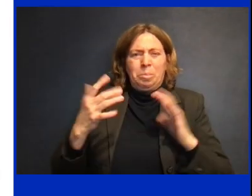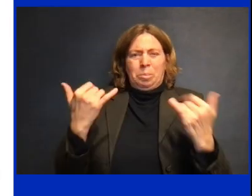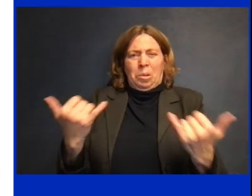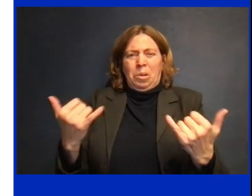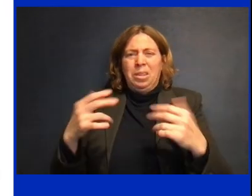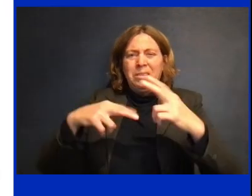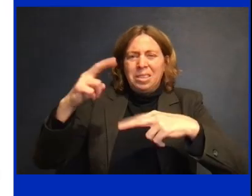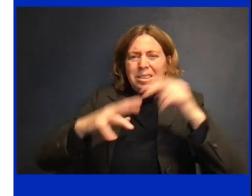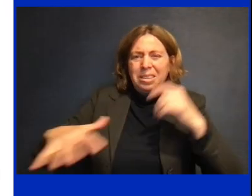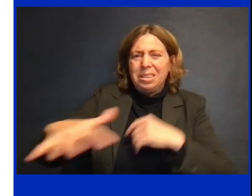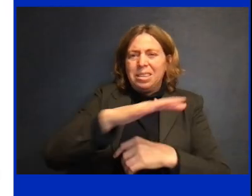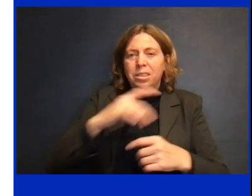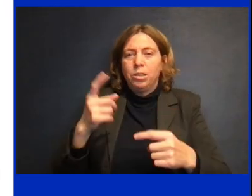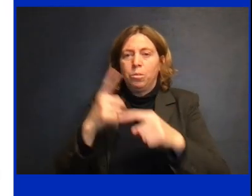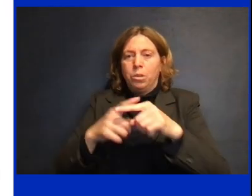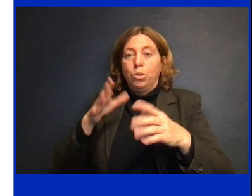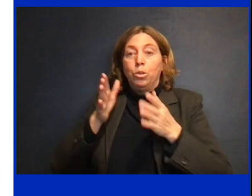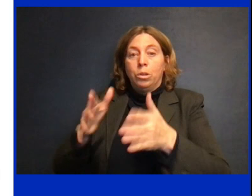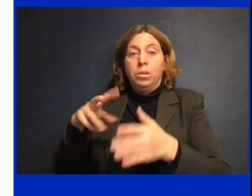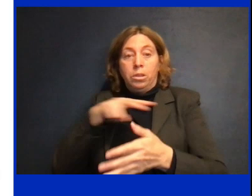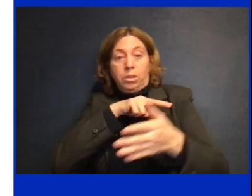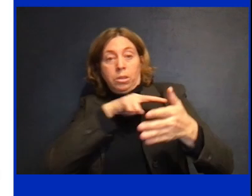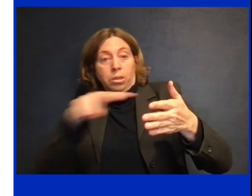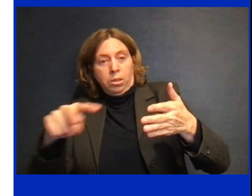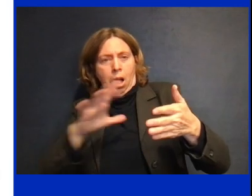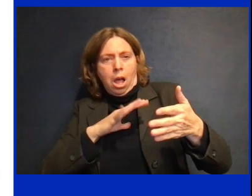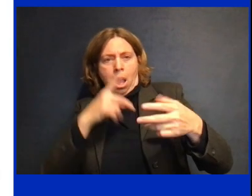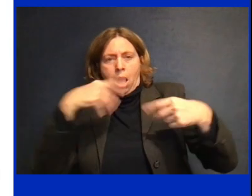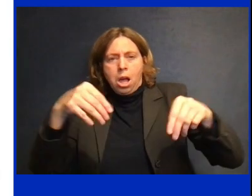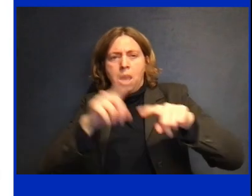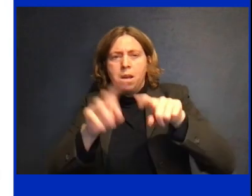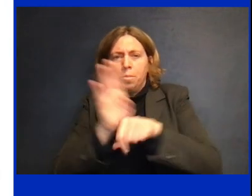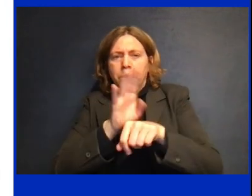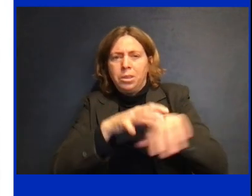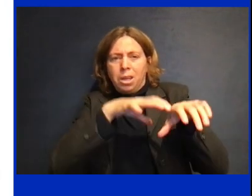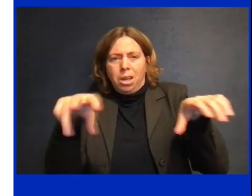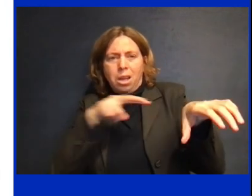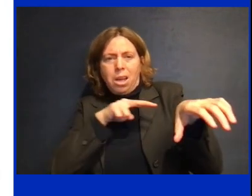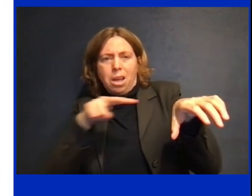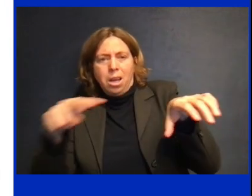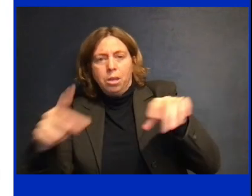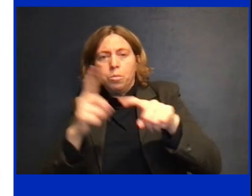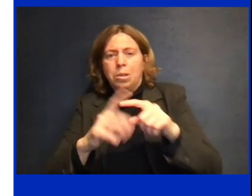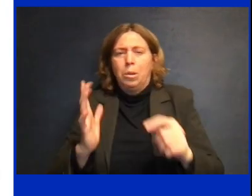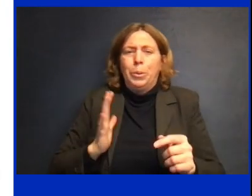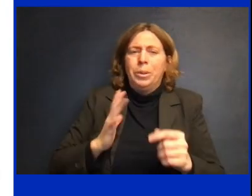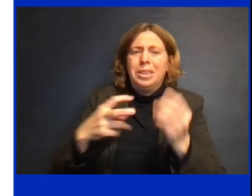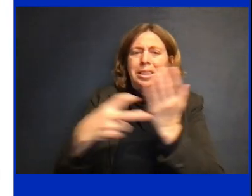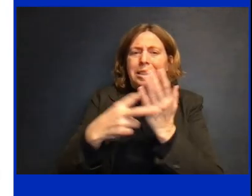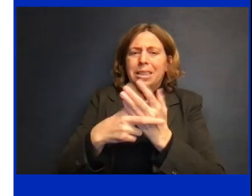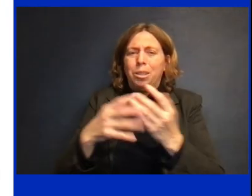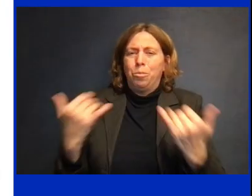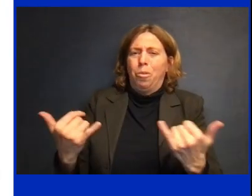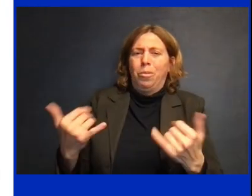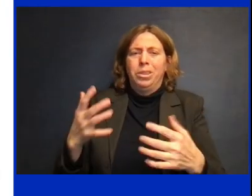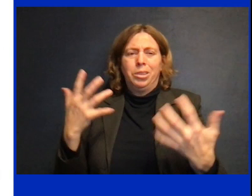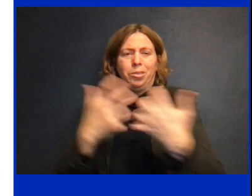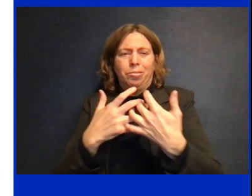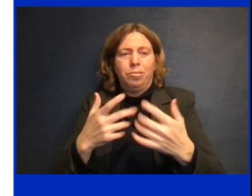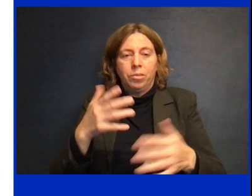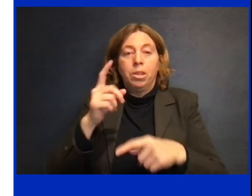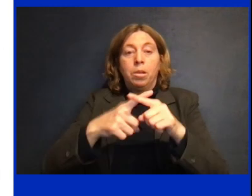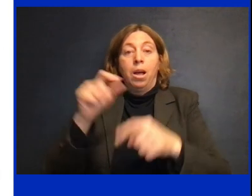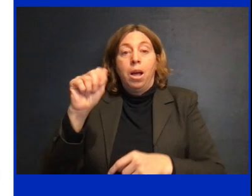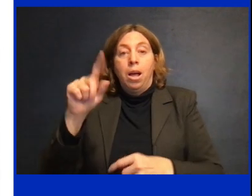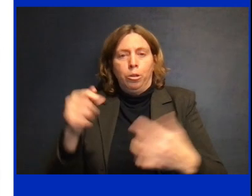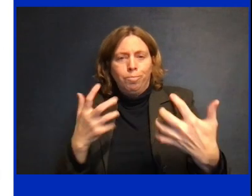appealing street-facing retail spaces, modernized ticketing areas, and state-of-the-art design. The Americans